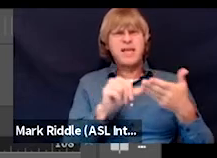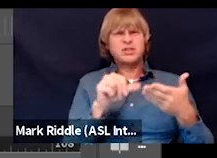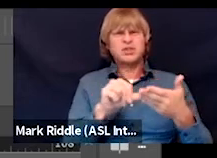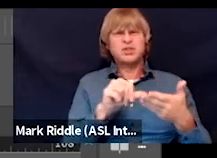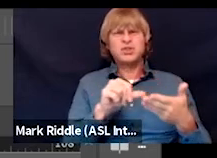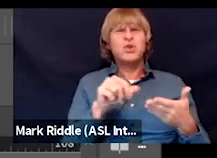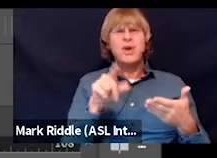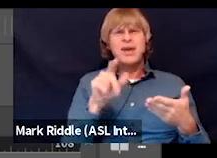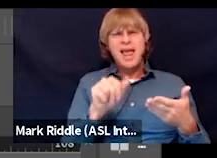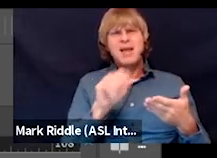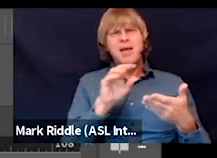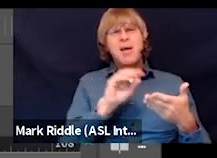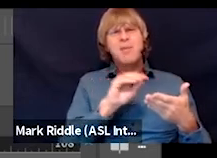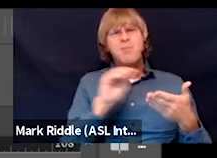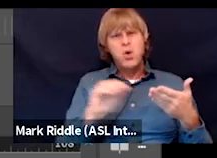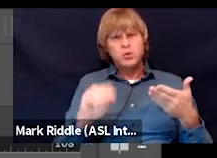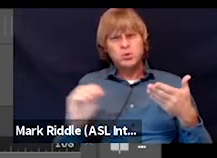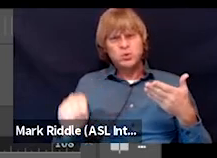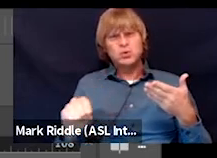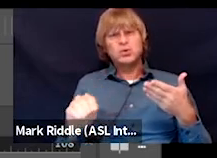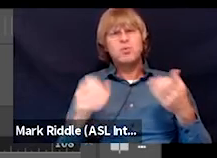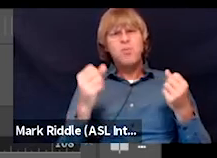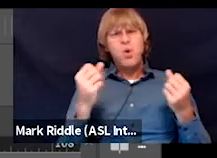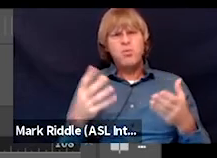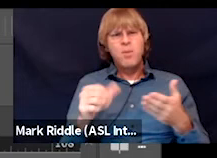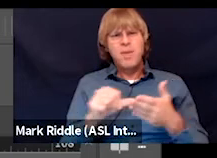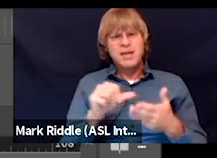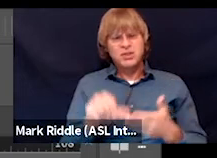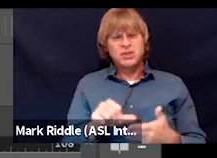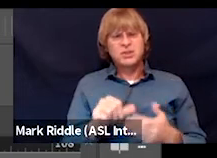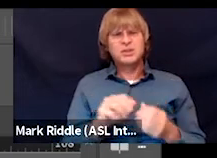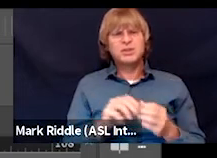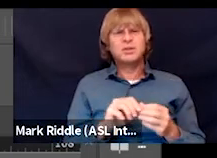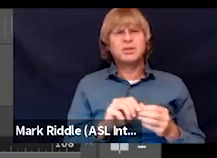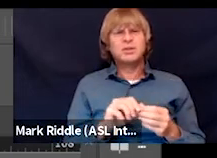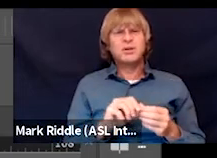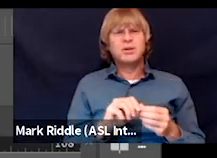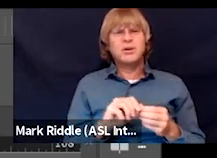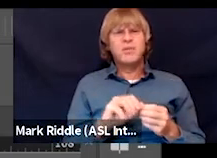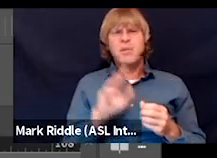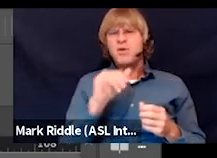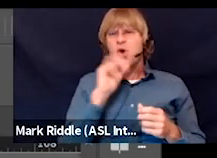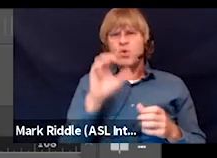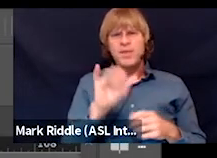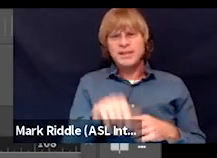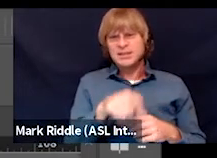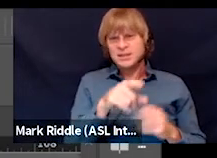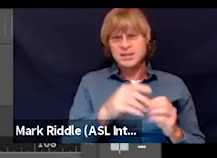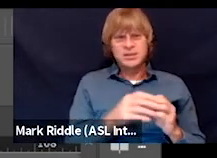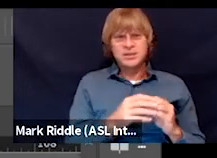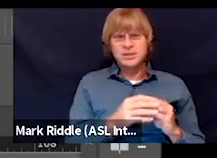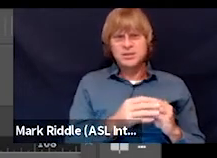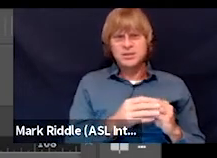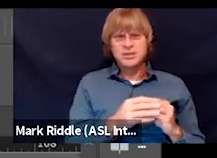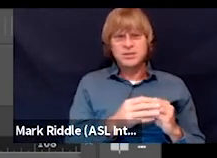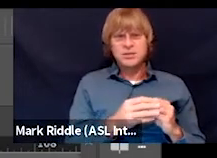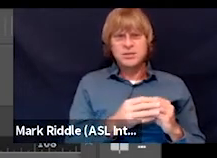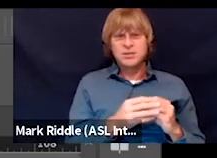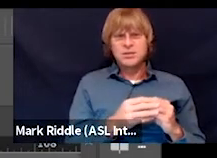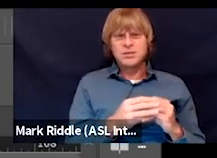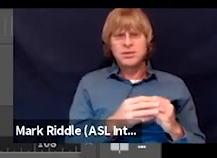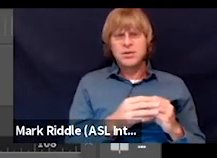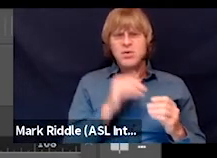You can place multiple pages. And again, don't do this. Don't